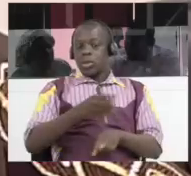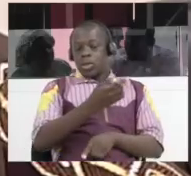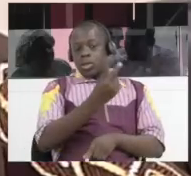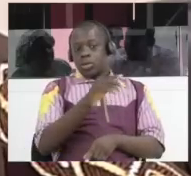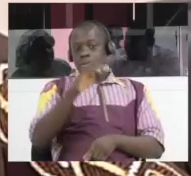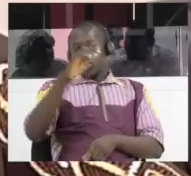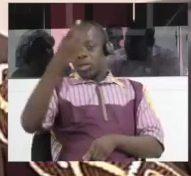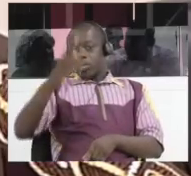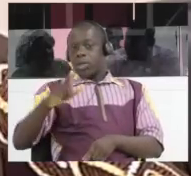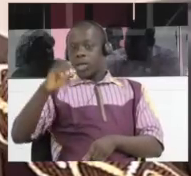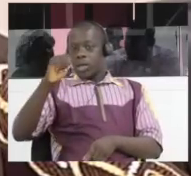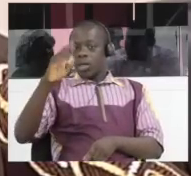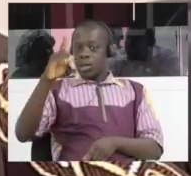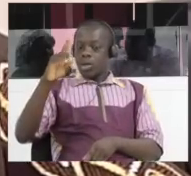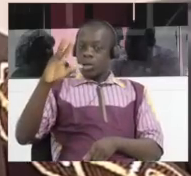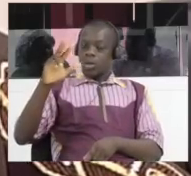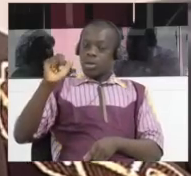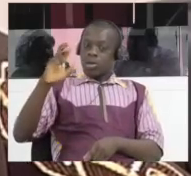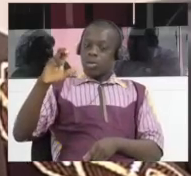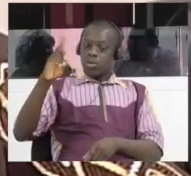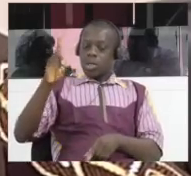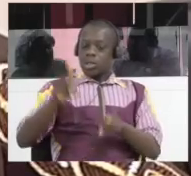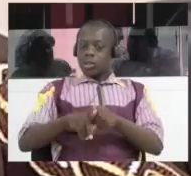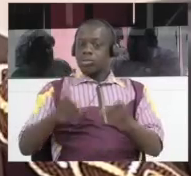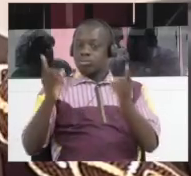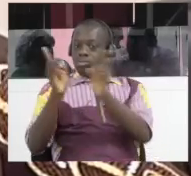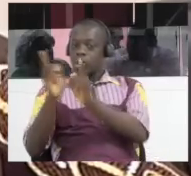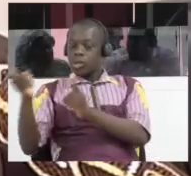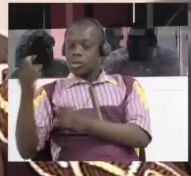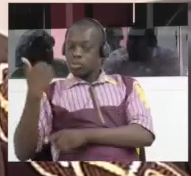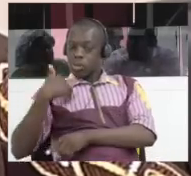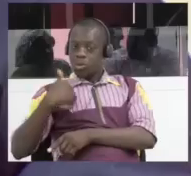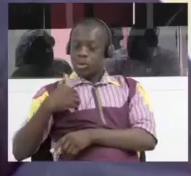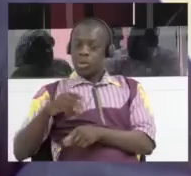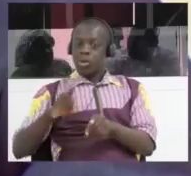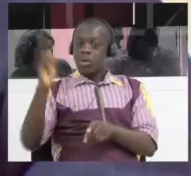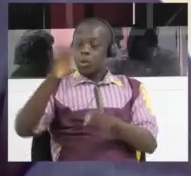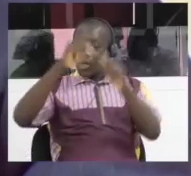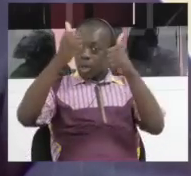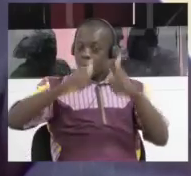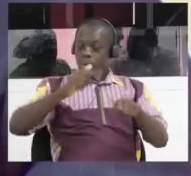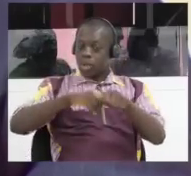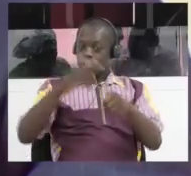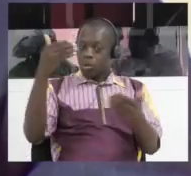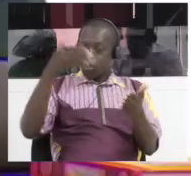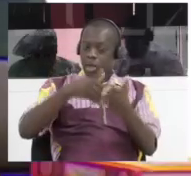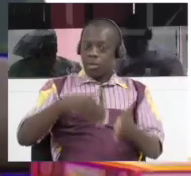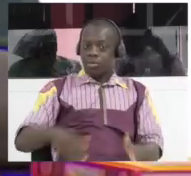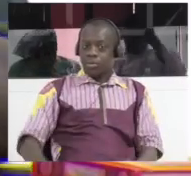and Lieutenant Edward Singate came to us. And what happened when he